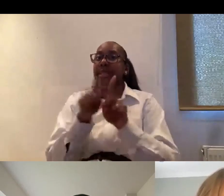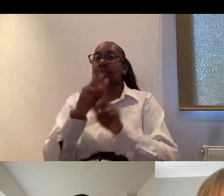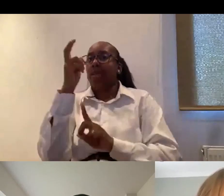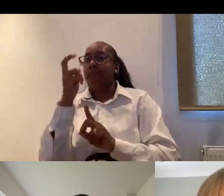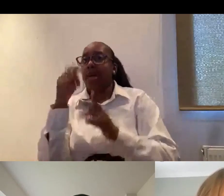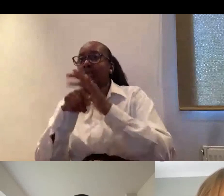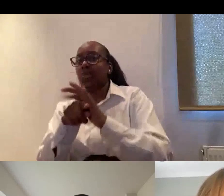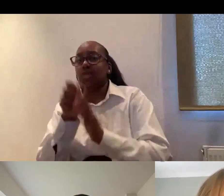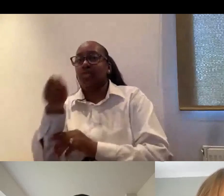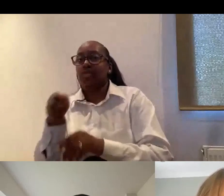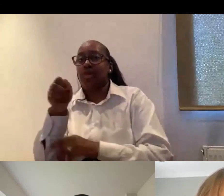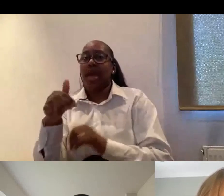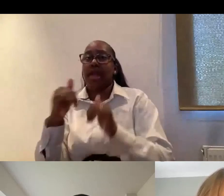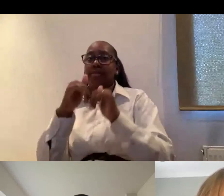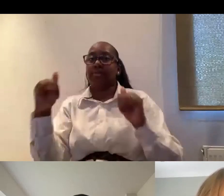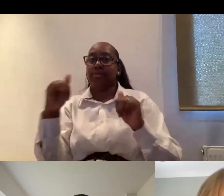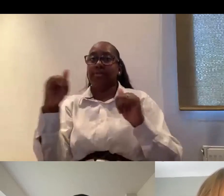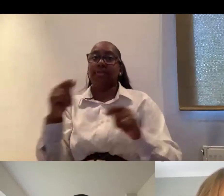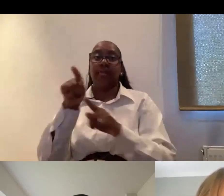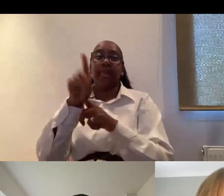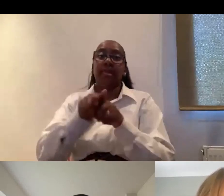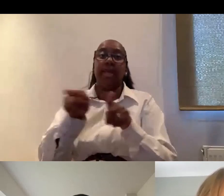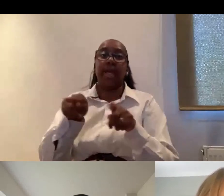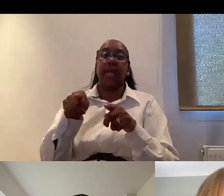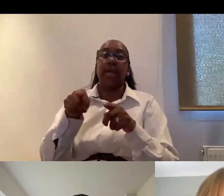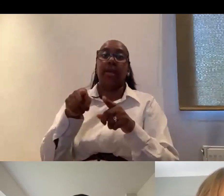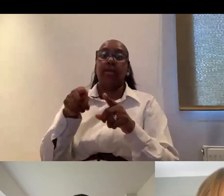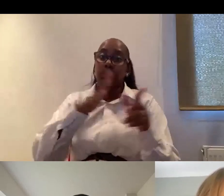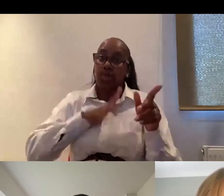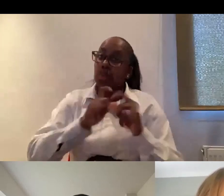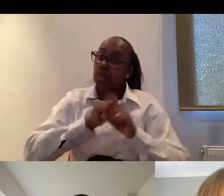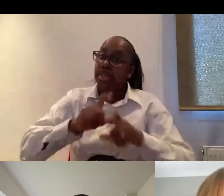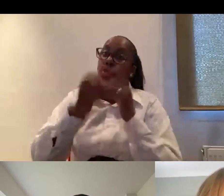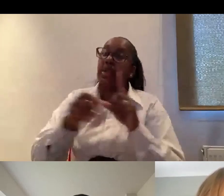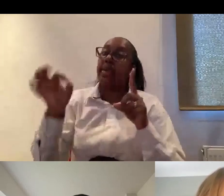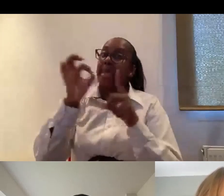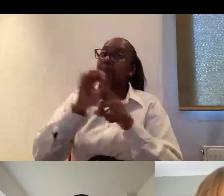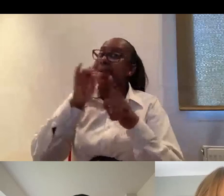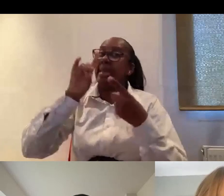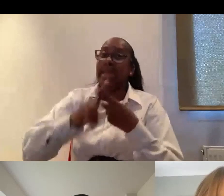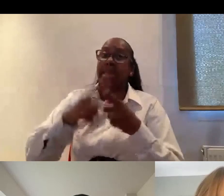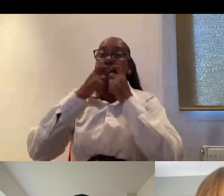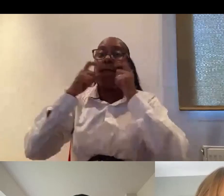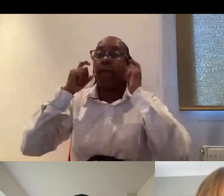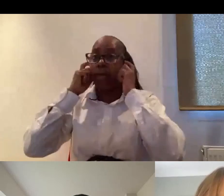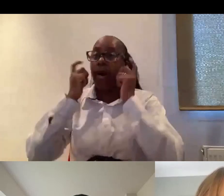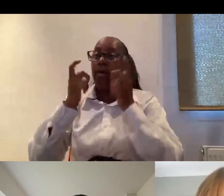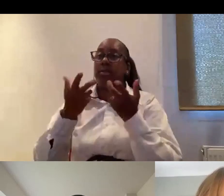their work, and remember to also continue to wear that PPE even once you have had that vaccine.